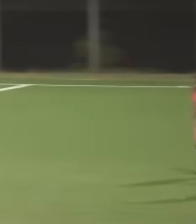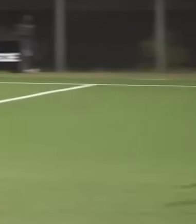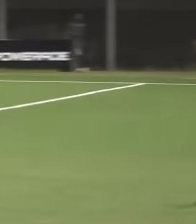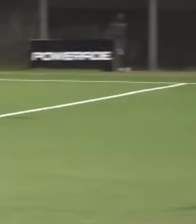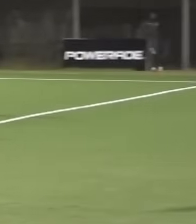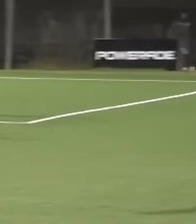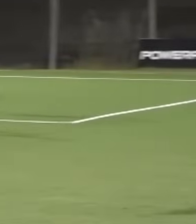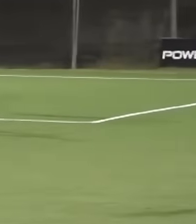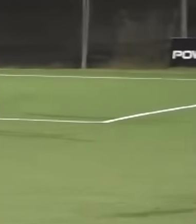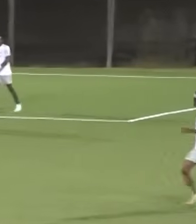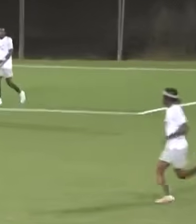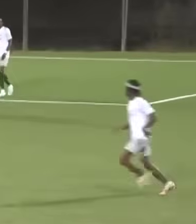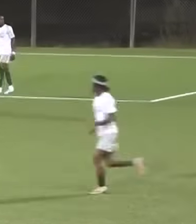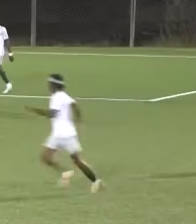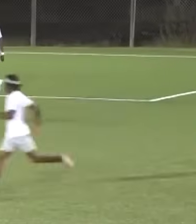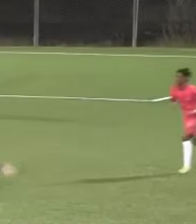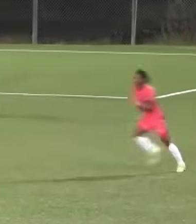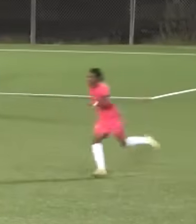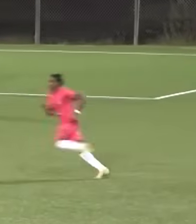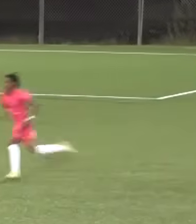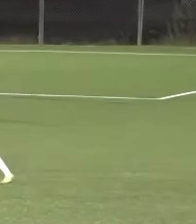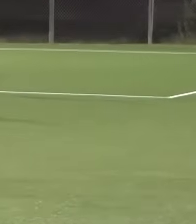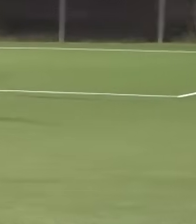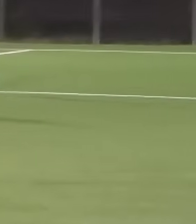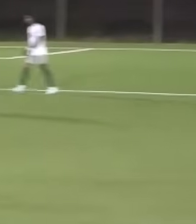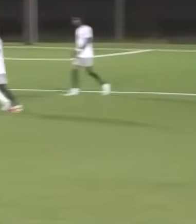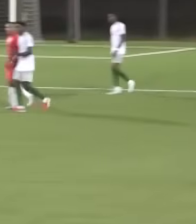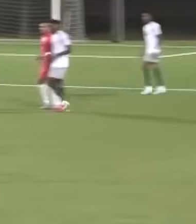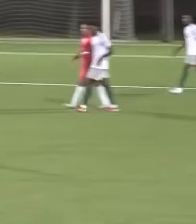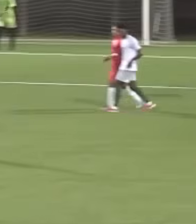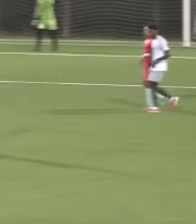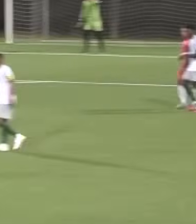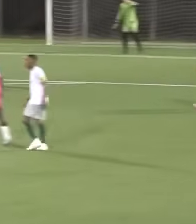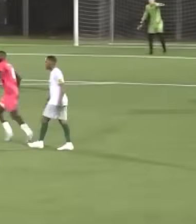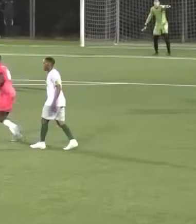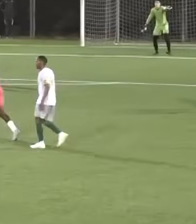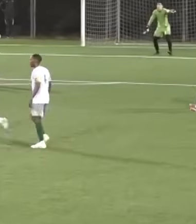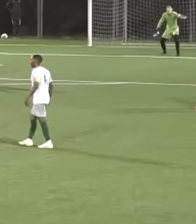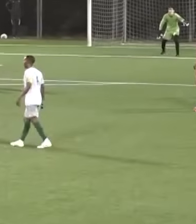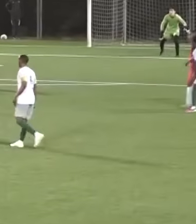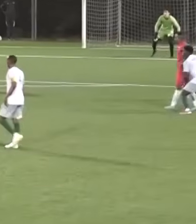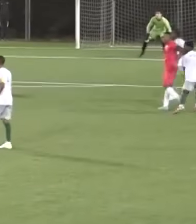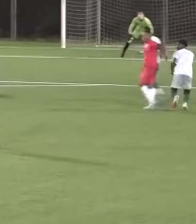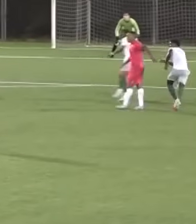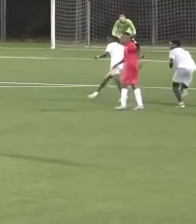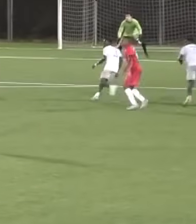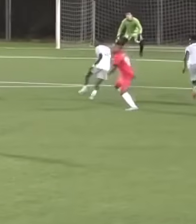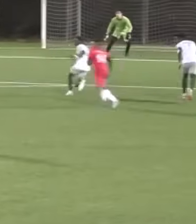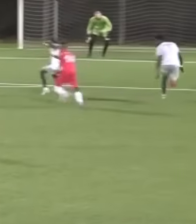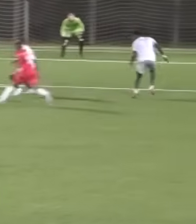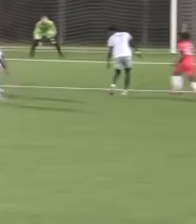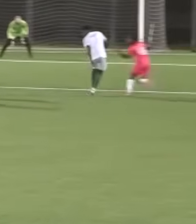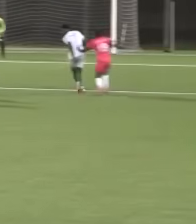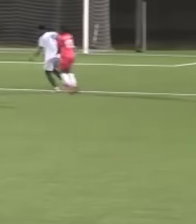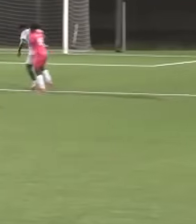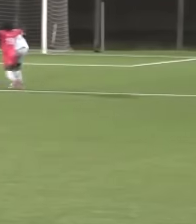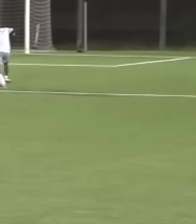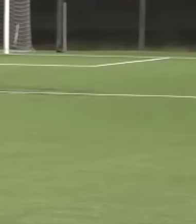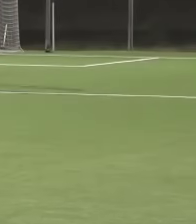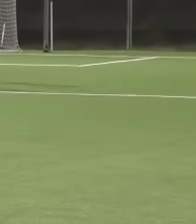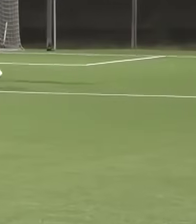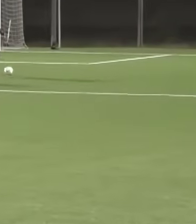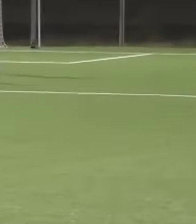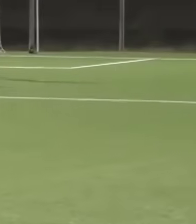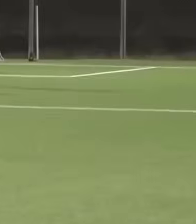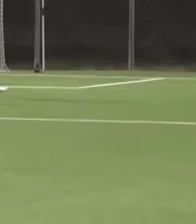if extra time was imminent before substitute Elijah Downey proved to be the game changer.